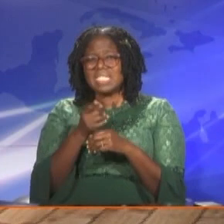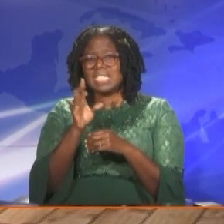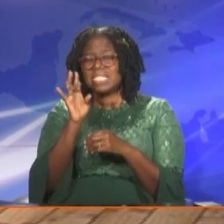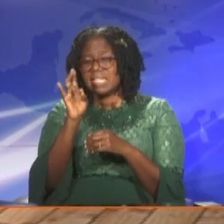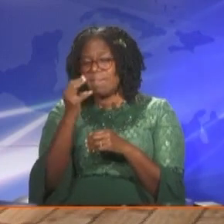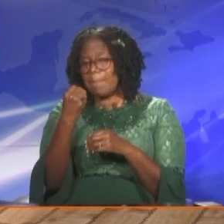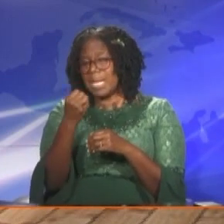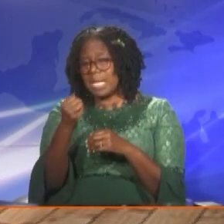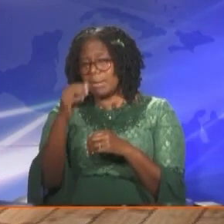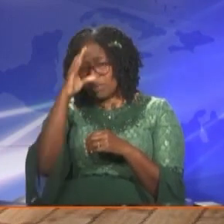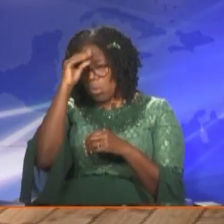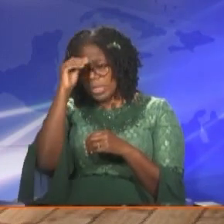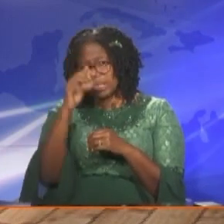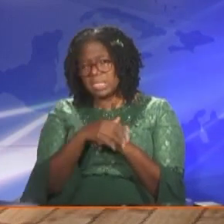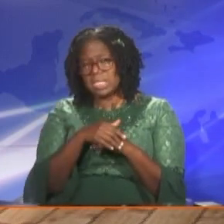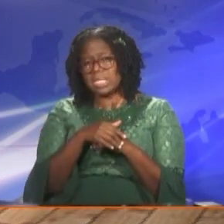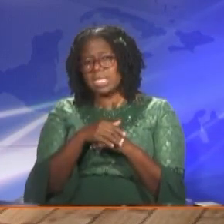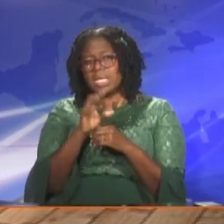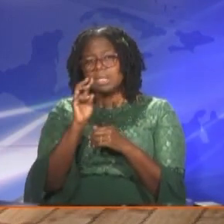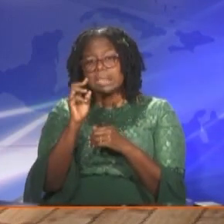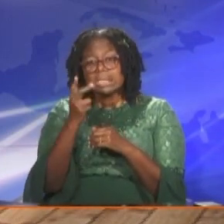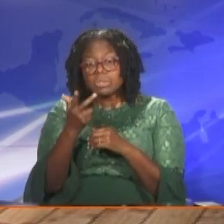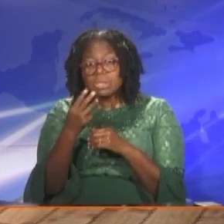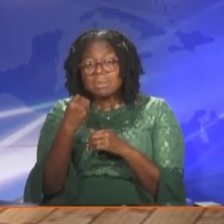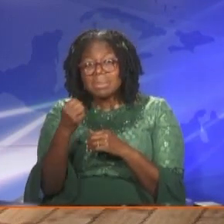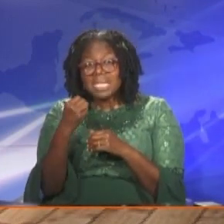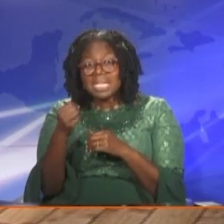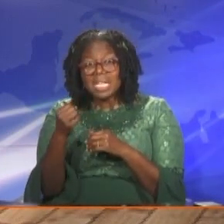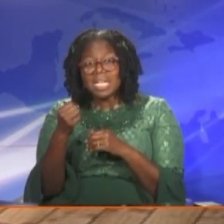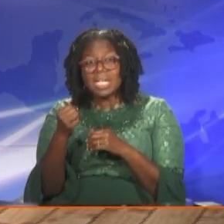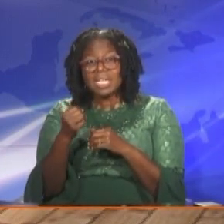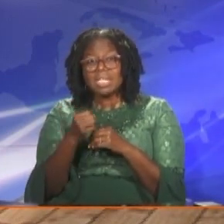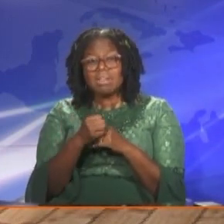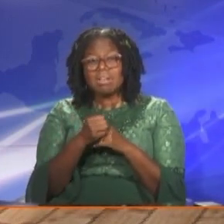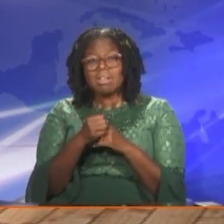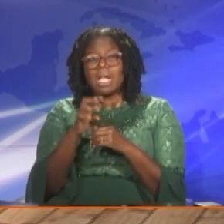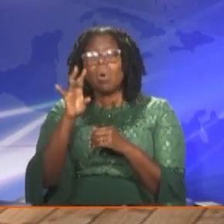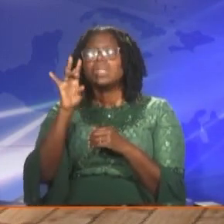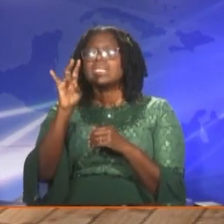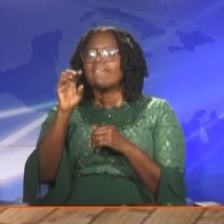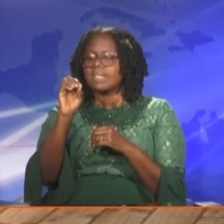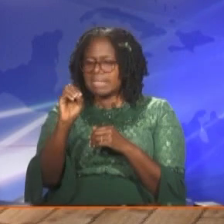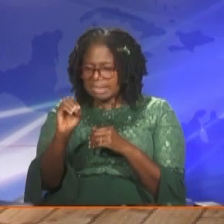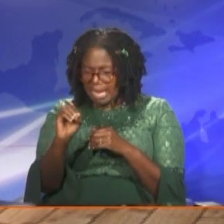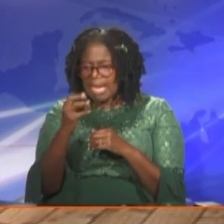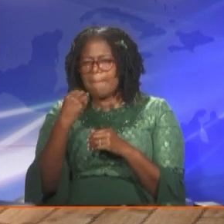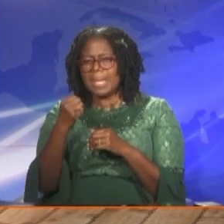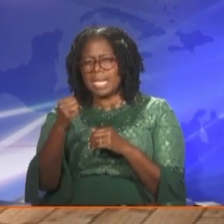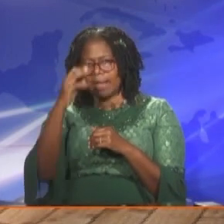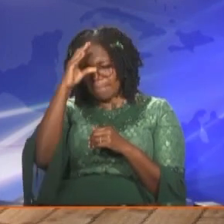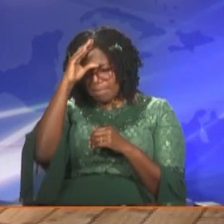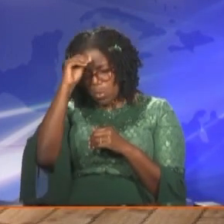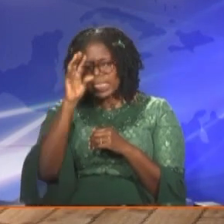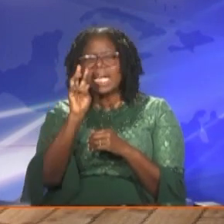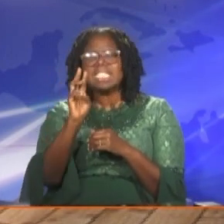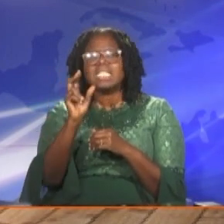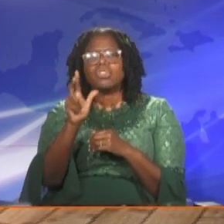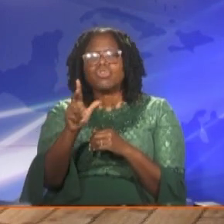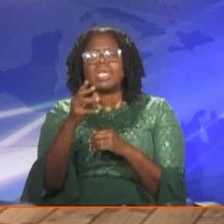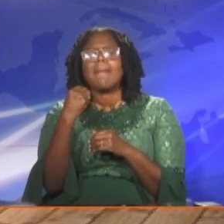boys and 63 million are girls. So it affects boys more than girls. Almost half,